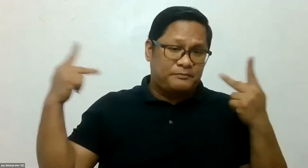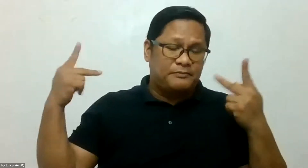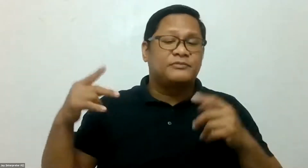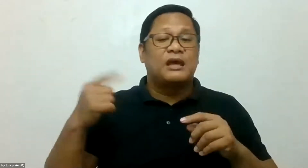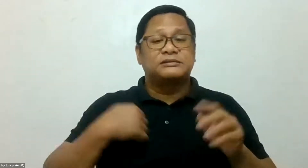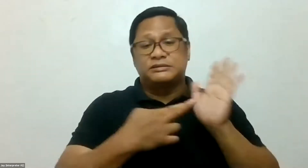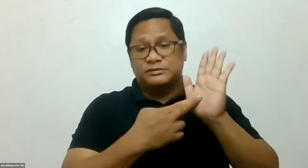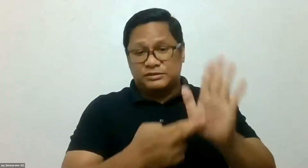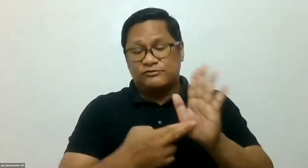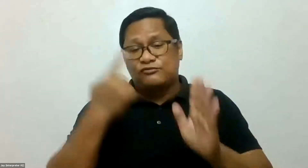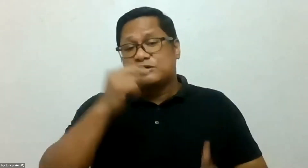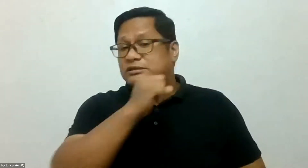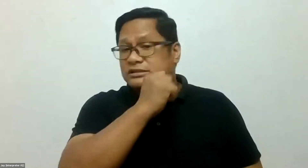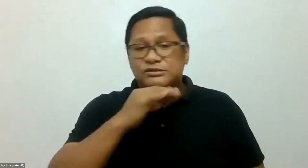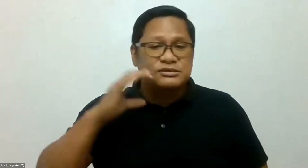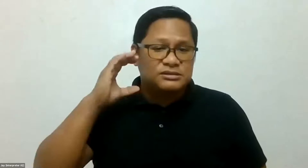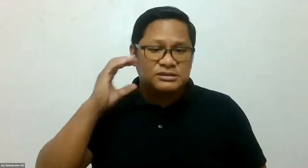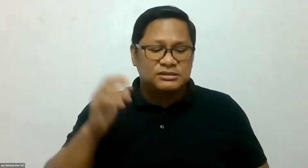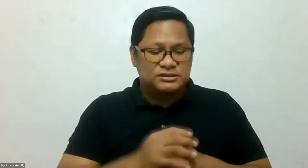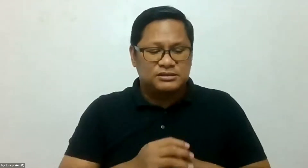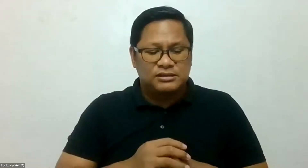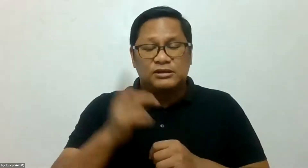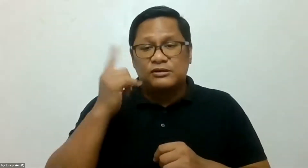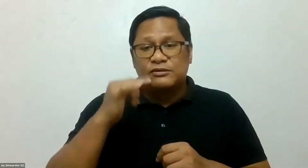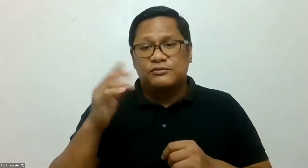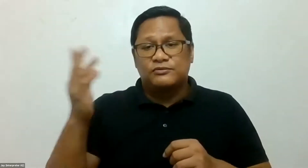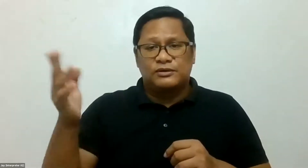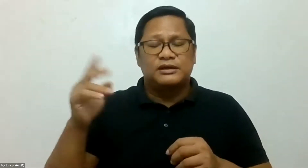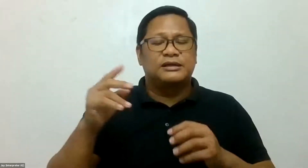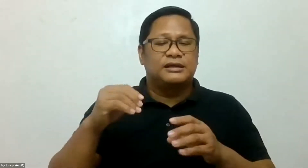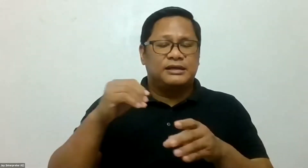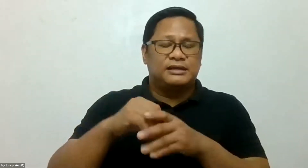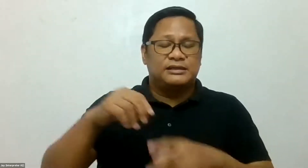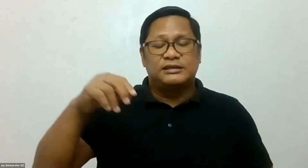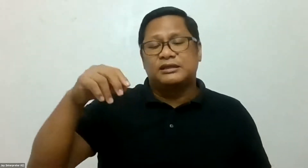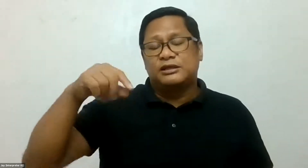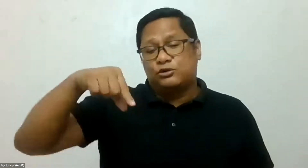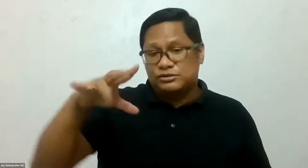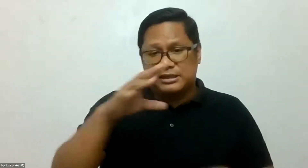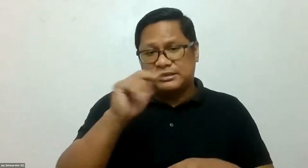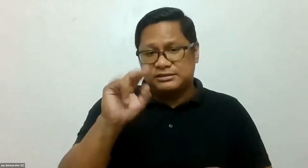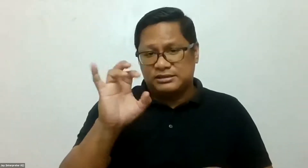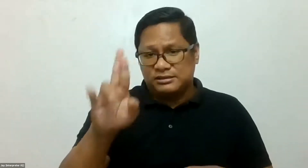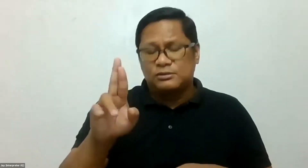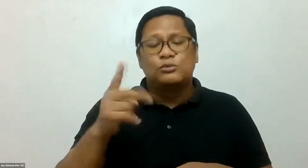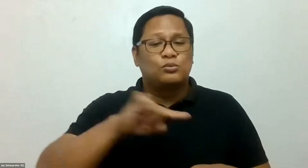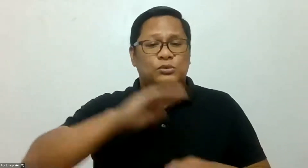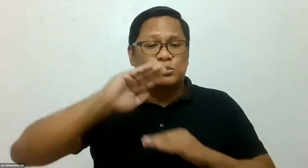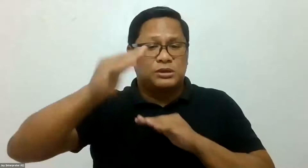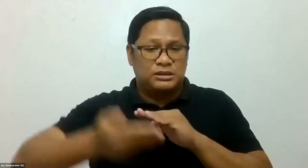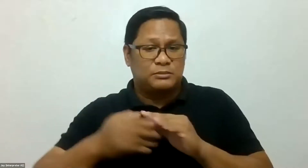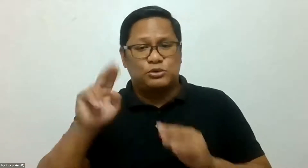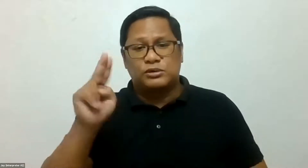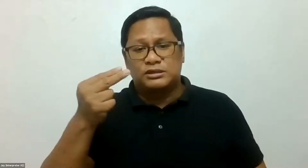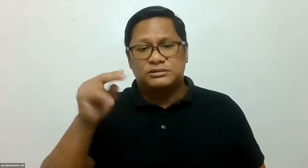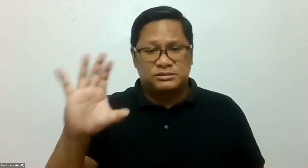citizens, being the incumbent president of PESCAP Quezon City and NCR, we welcome the